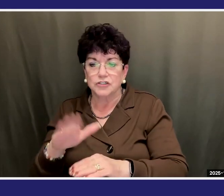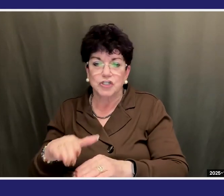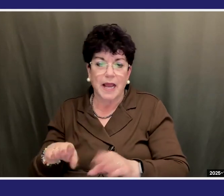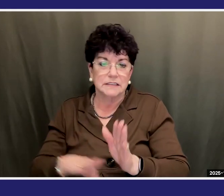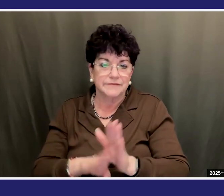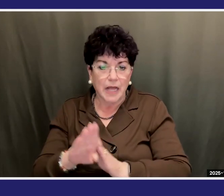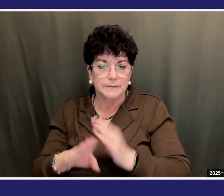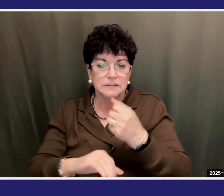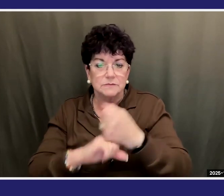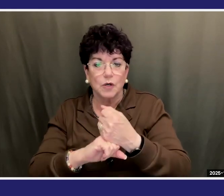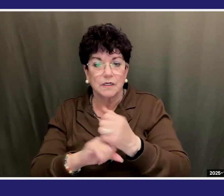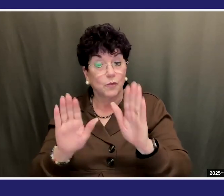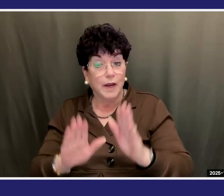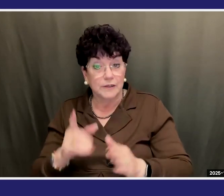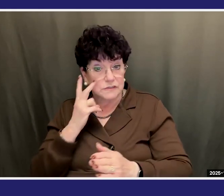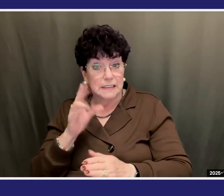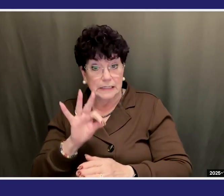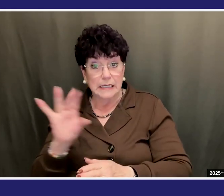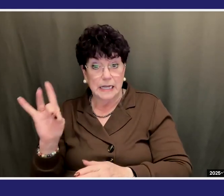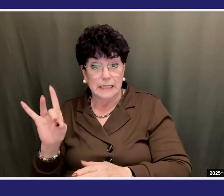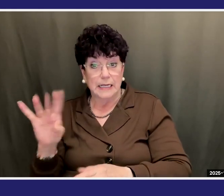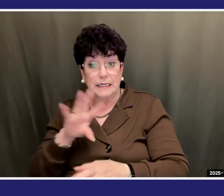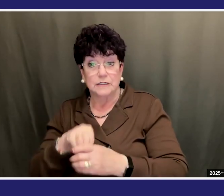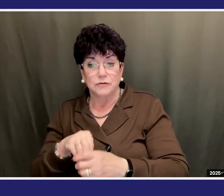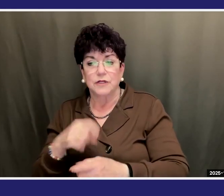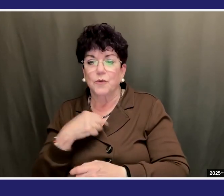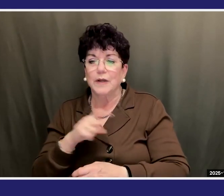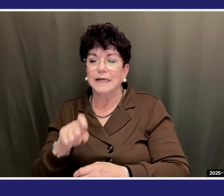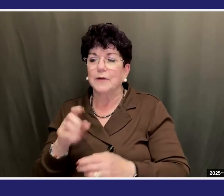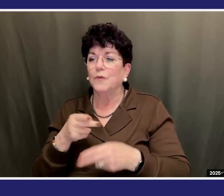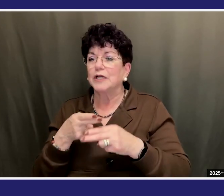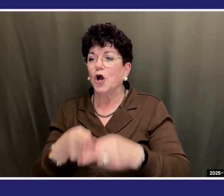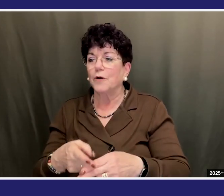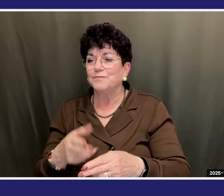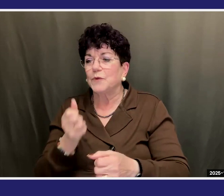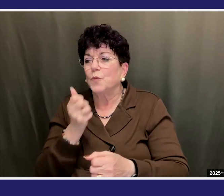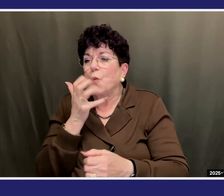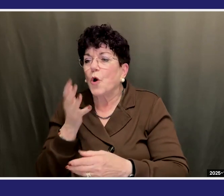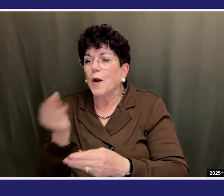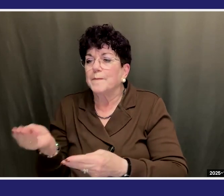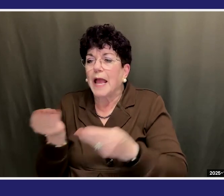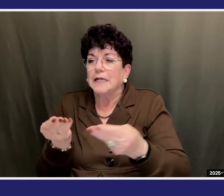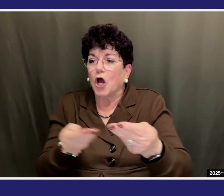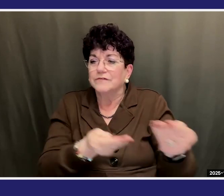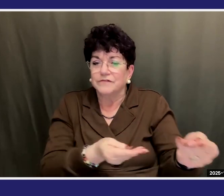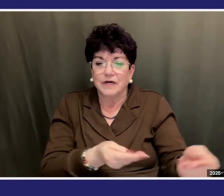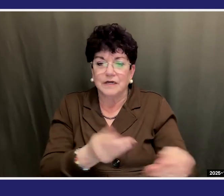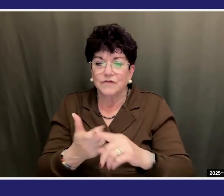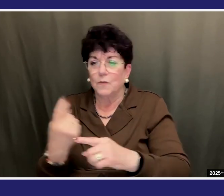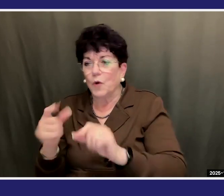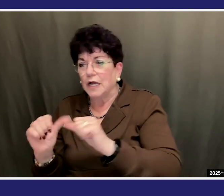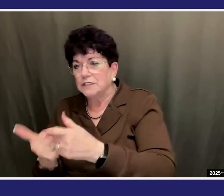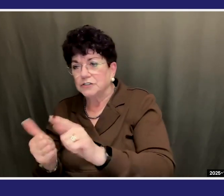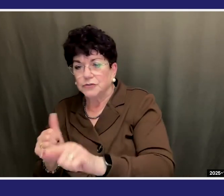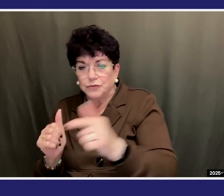988 represented as well. So we really need warm handoffs to consider from primary prevention into crisis systems. As a pediatrician